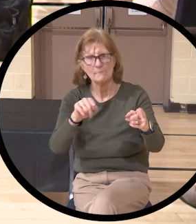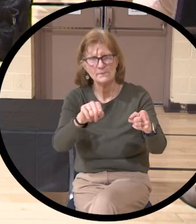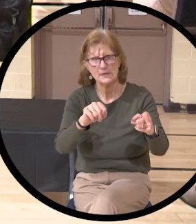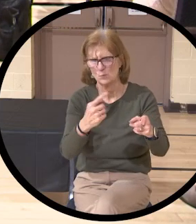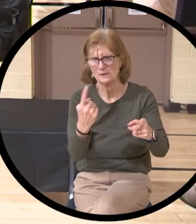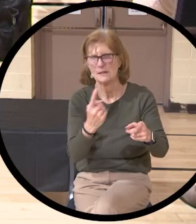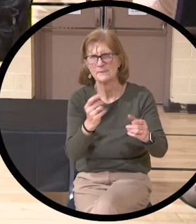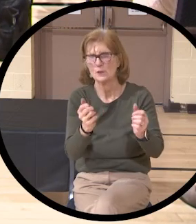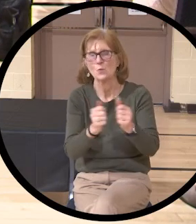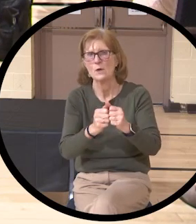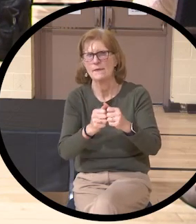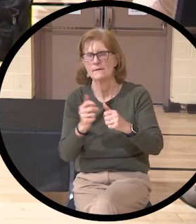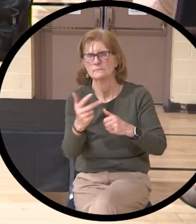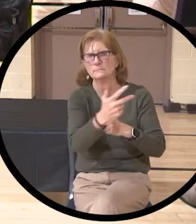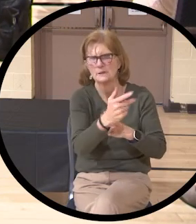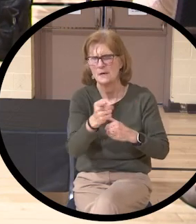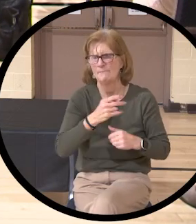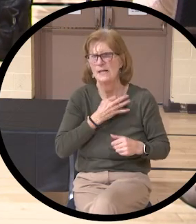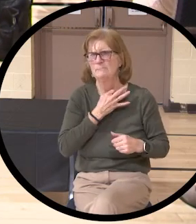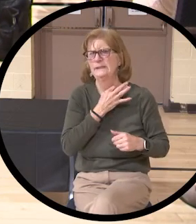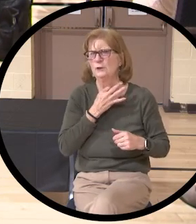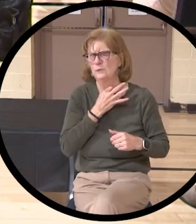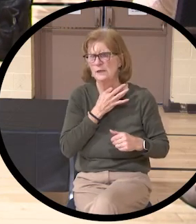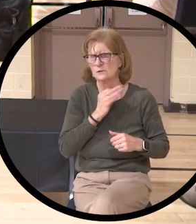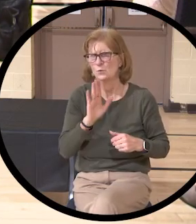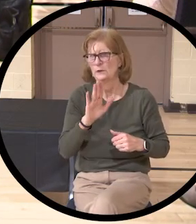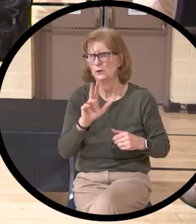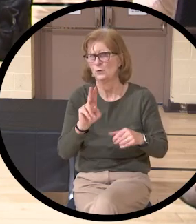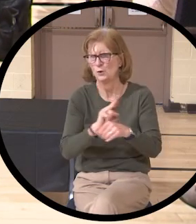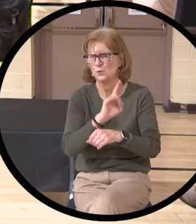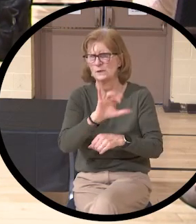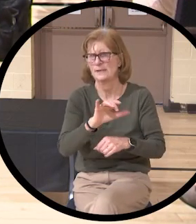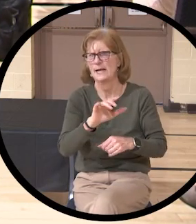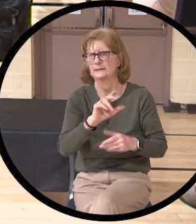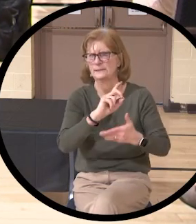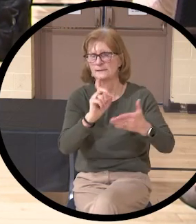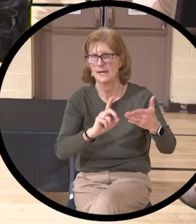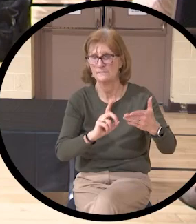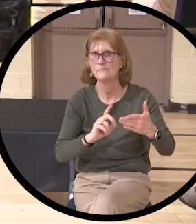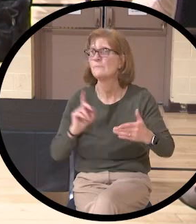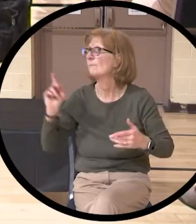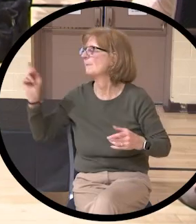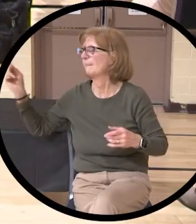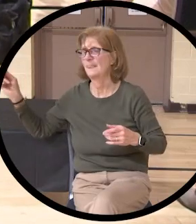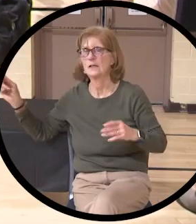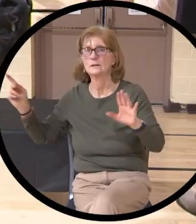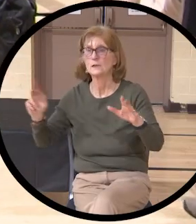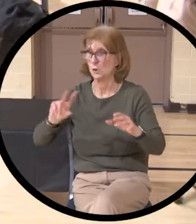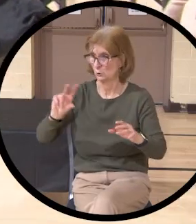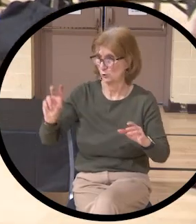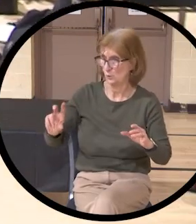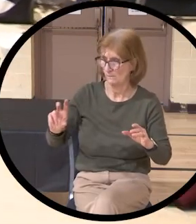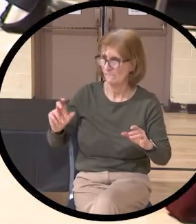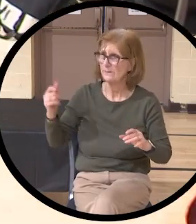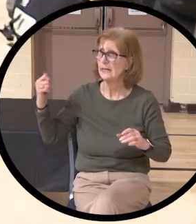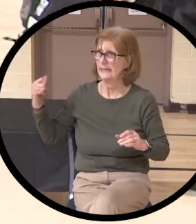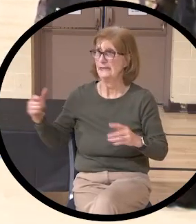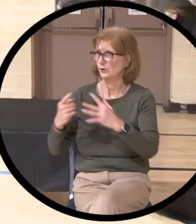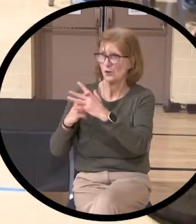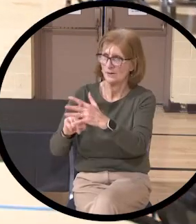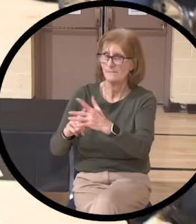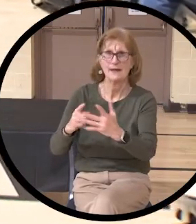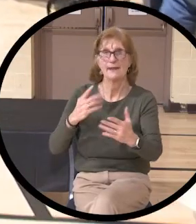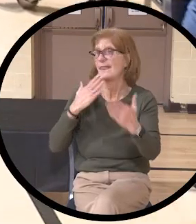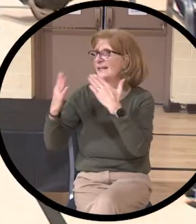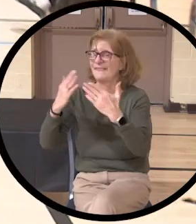vehicles, and I'm curious if that would be incorporated into the plan. So for anybody on Zoom, Abe started off by thanking